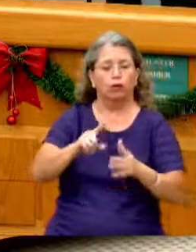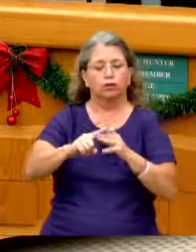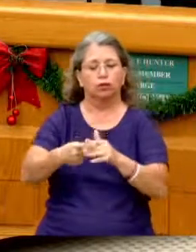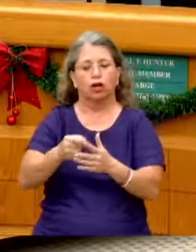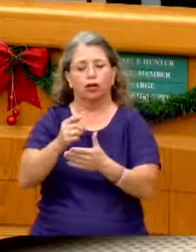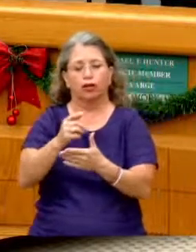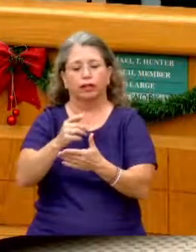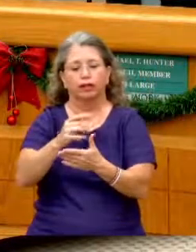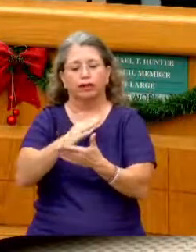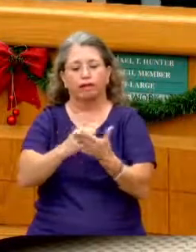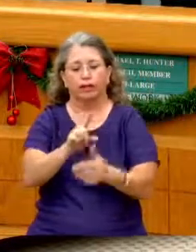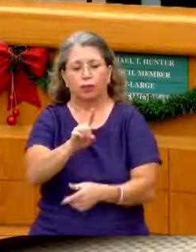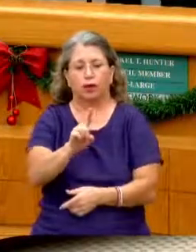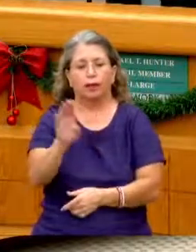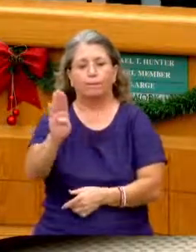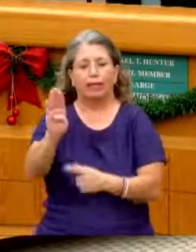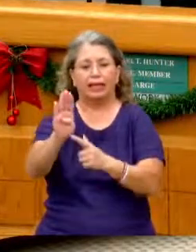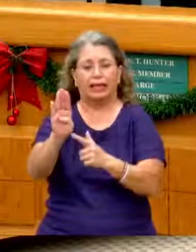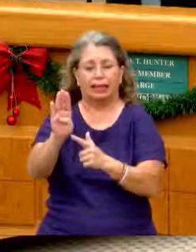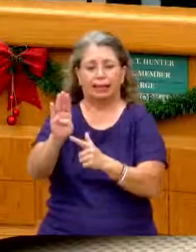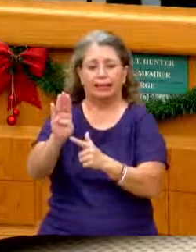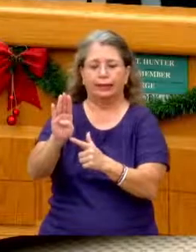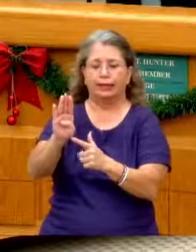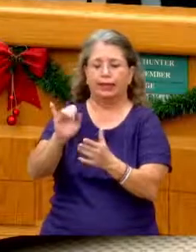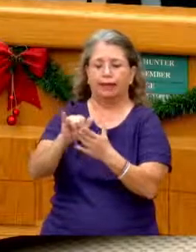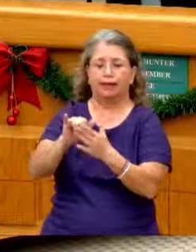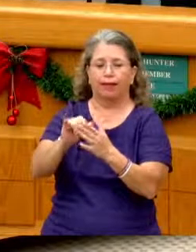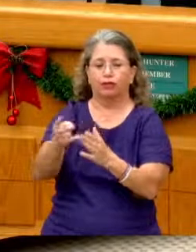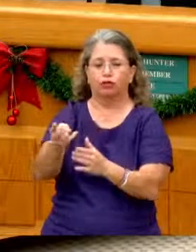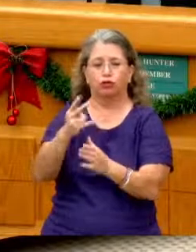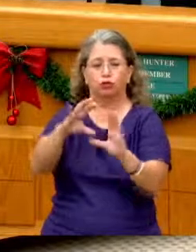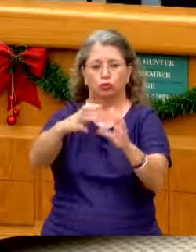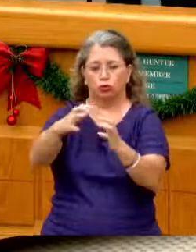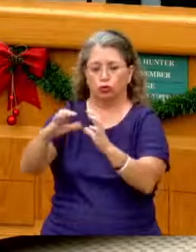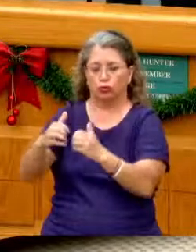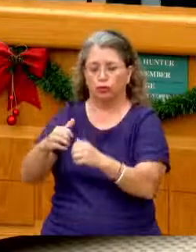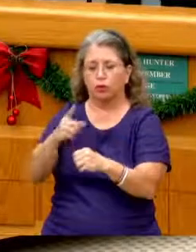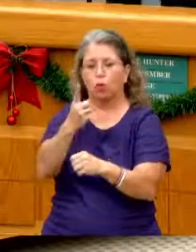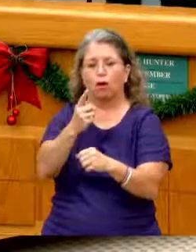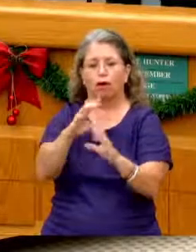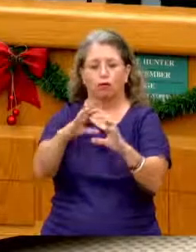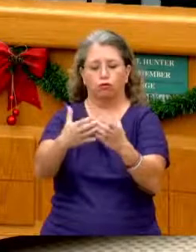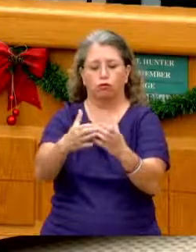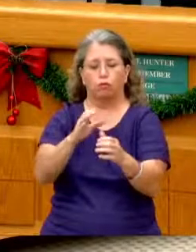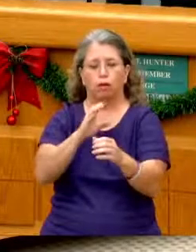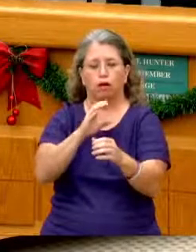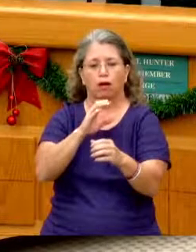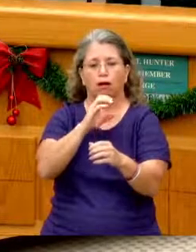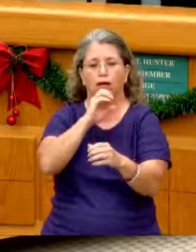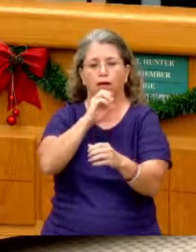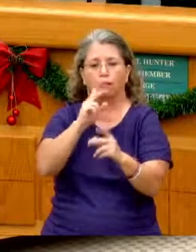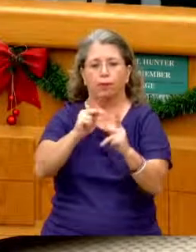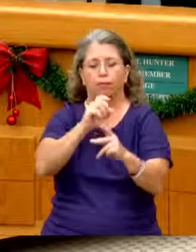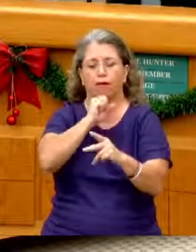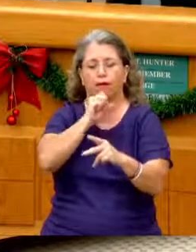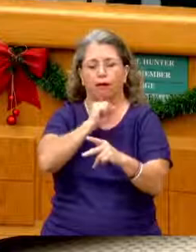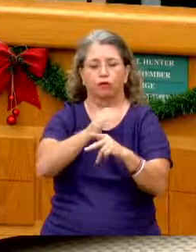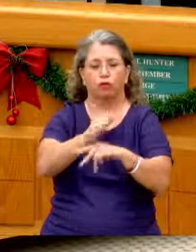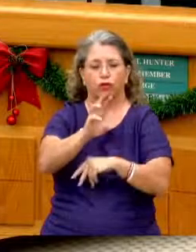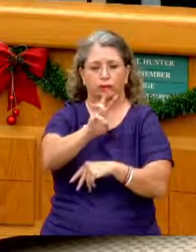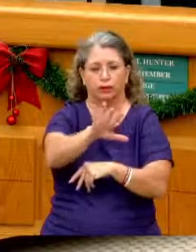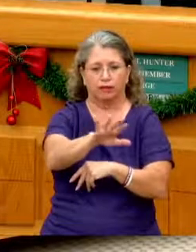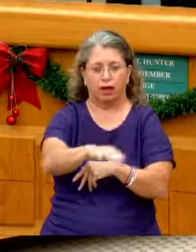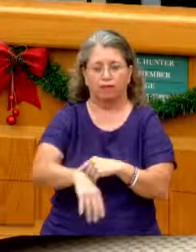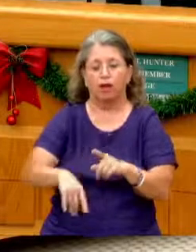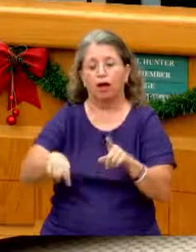consists of two areas. One's over the age of 65, and it's also over the age of 16 with